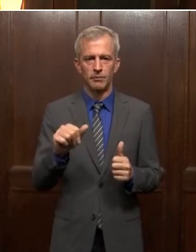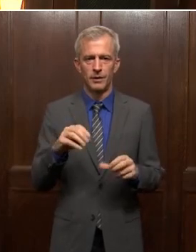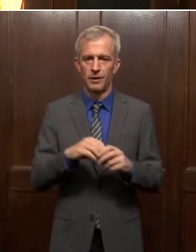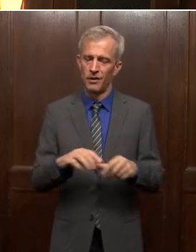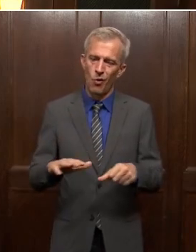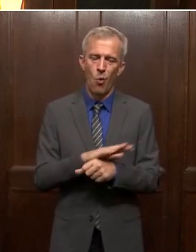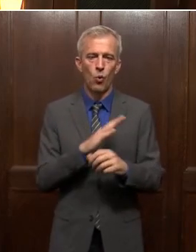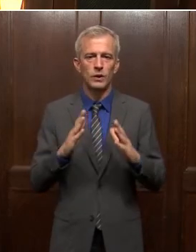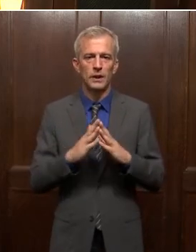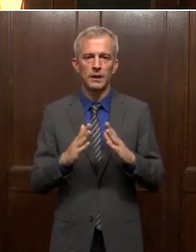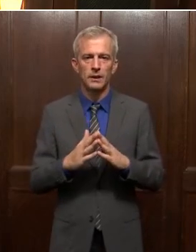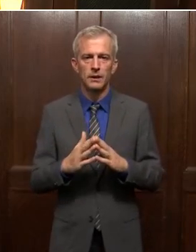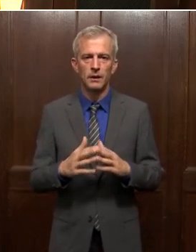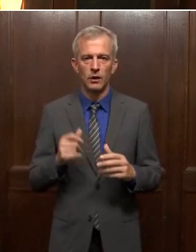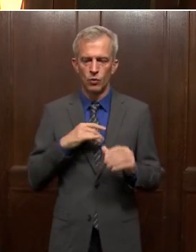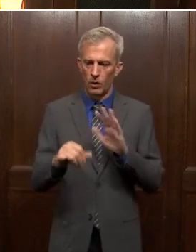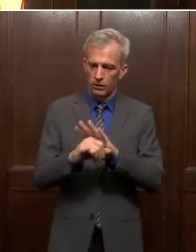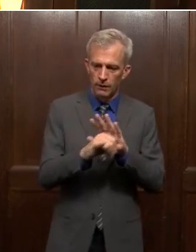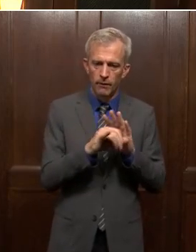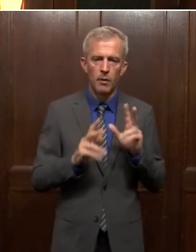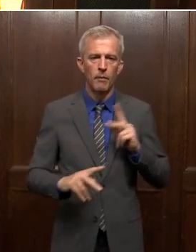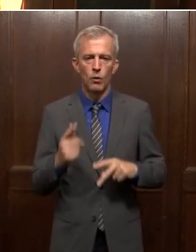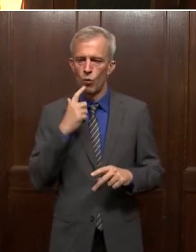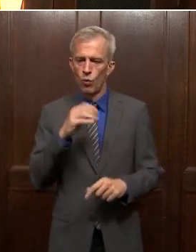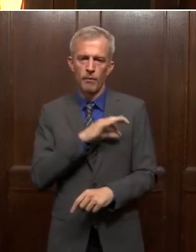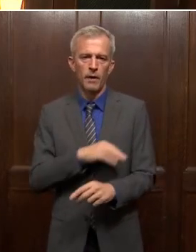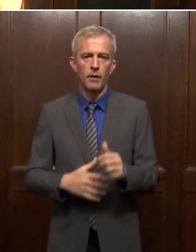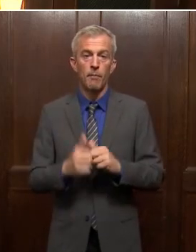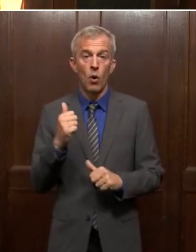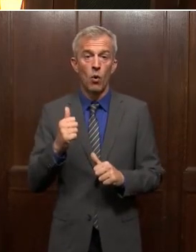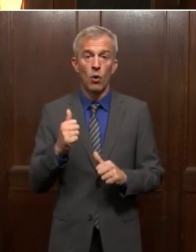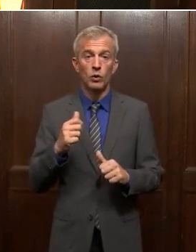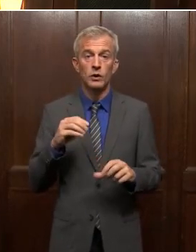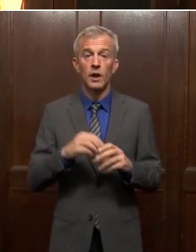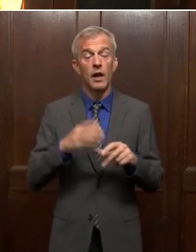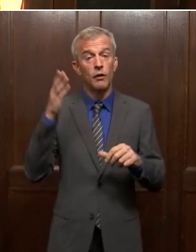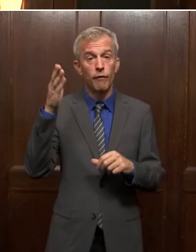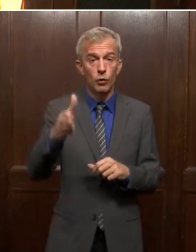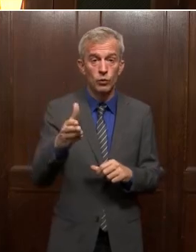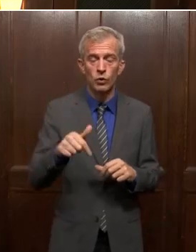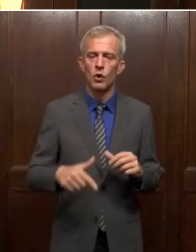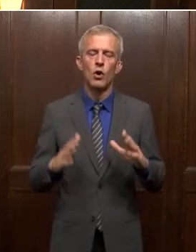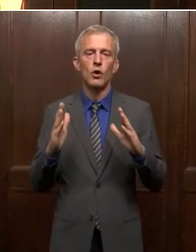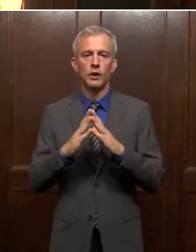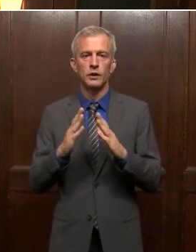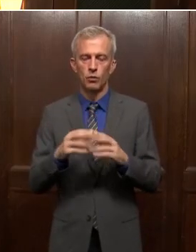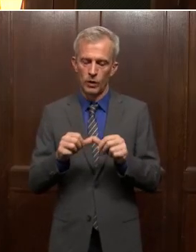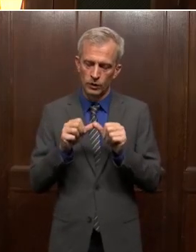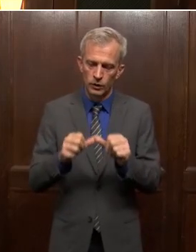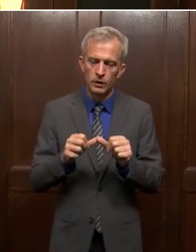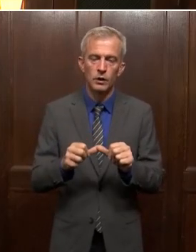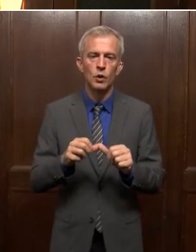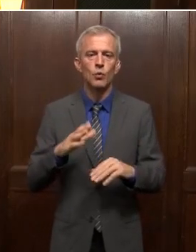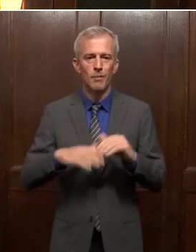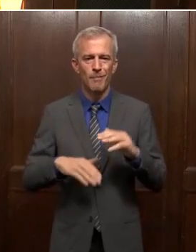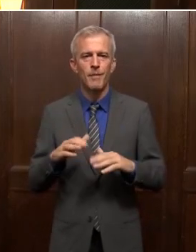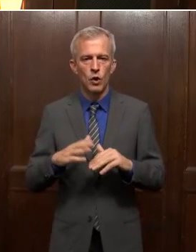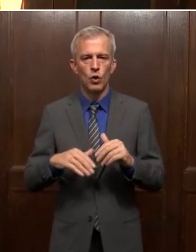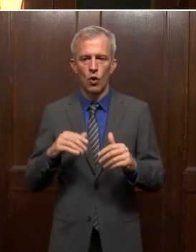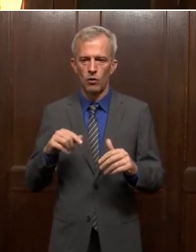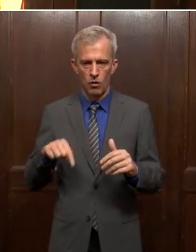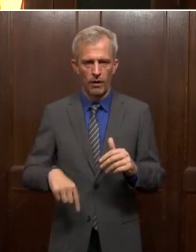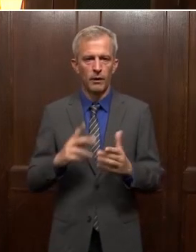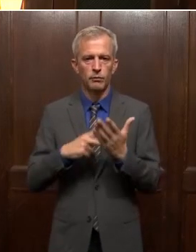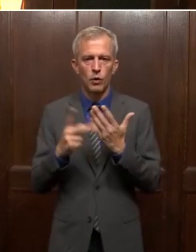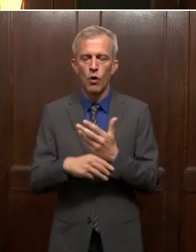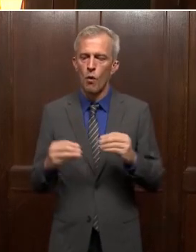LA to identify people who will benefit the most. And in the weeks and months to come, The city will continue to build on this with more